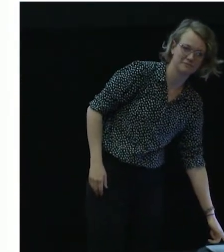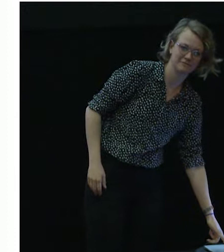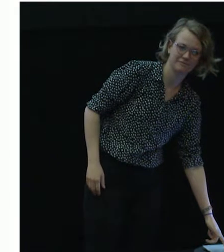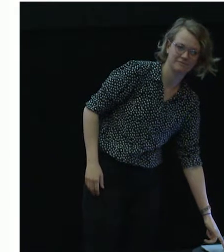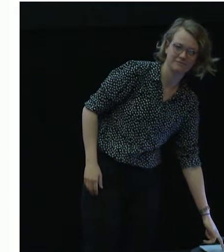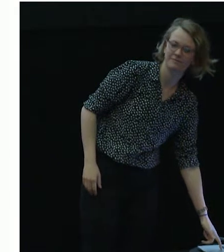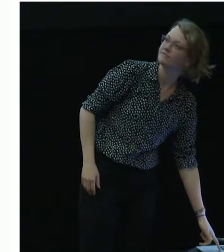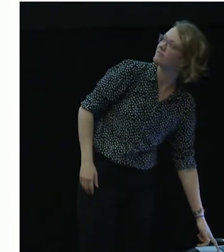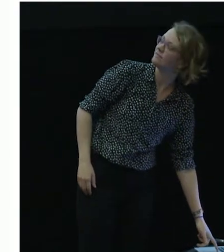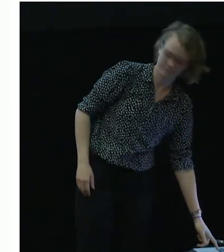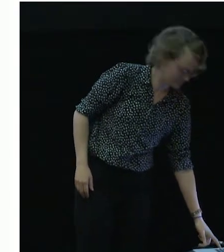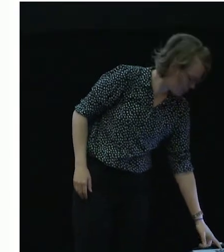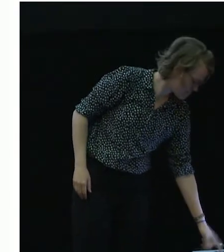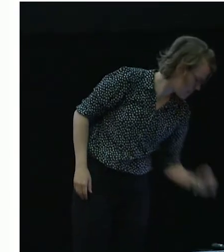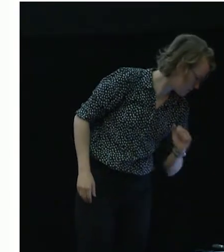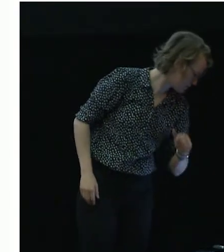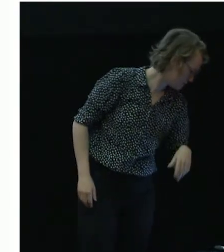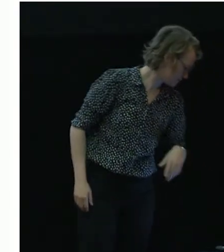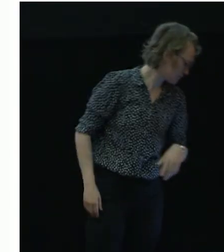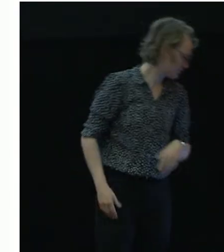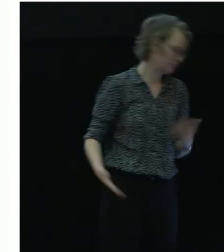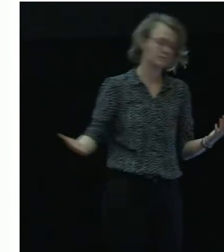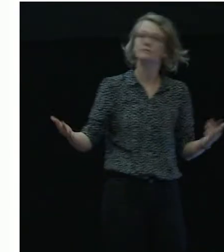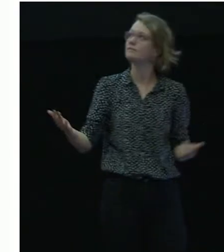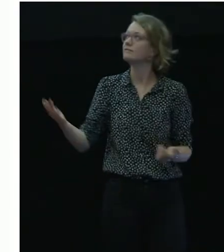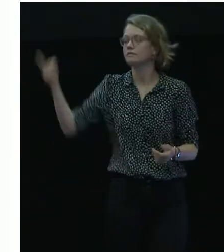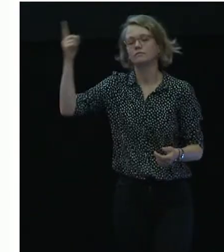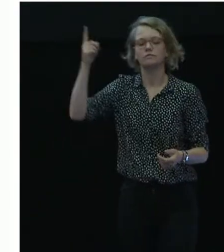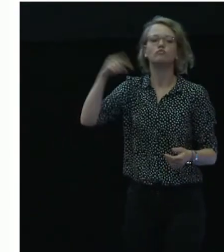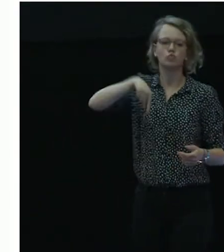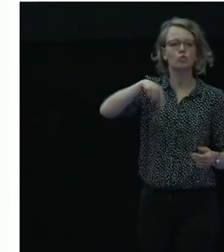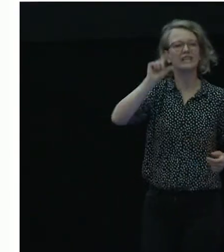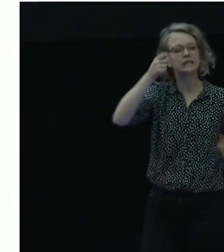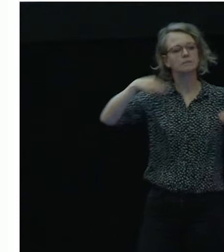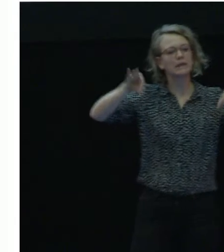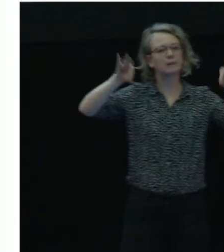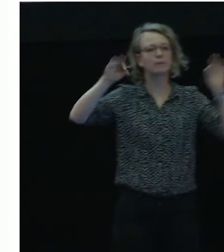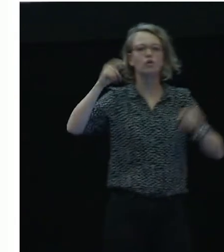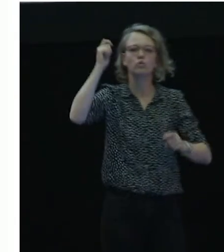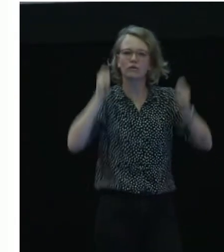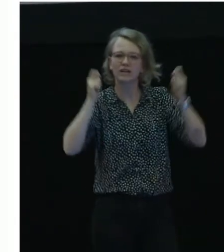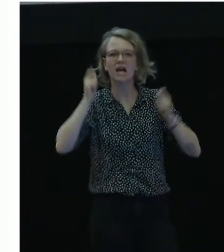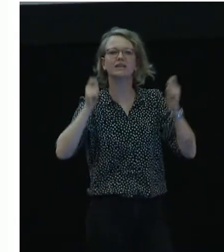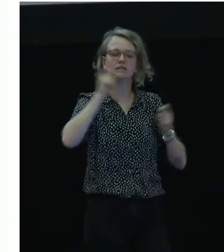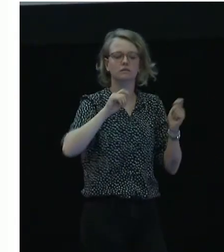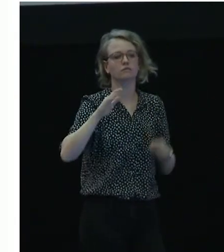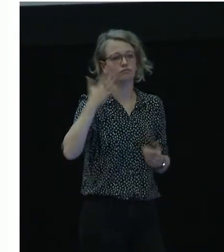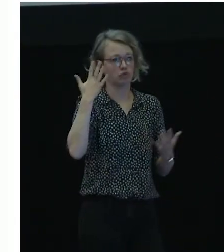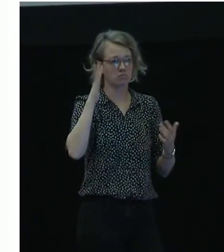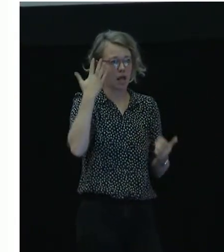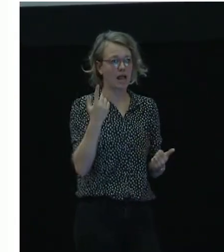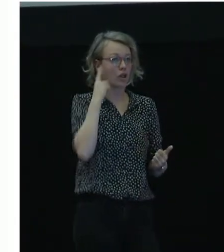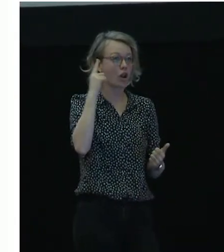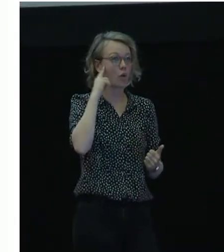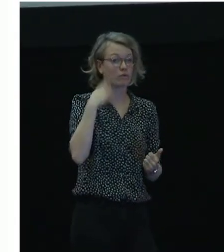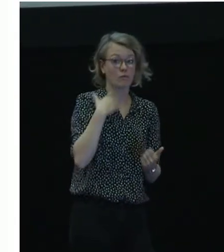not answer the phone. This is an interesting topic.